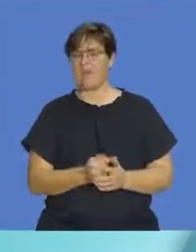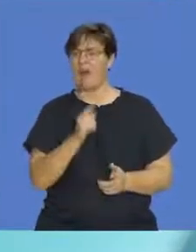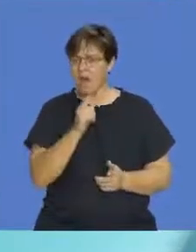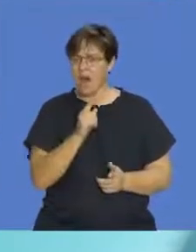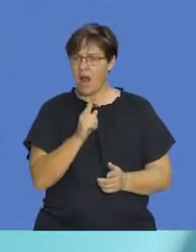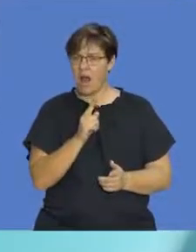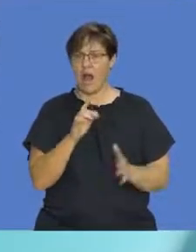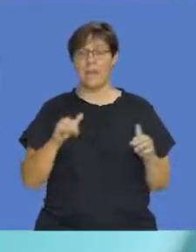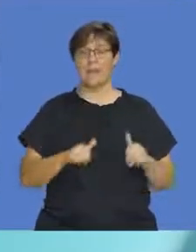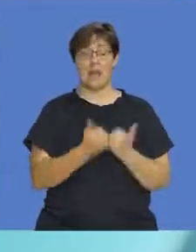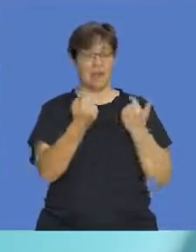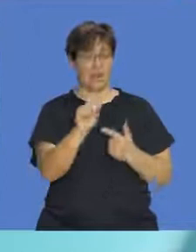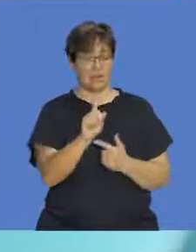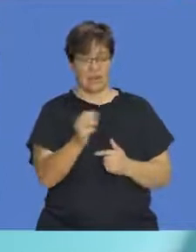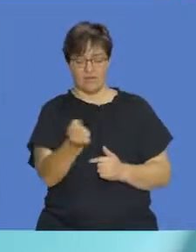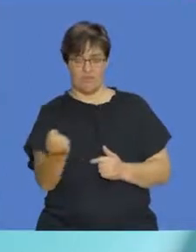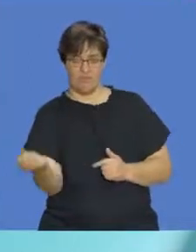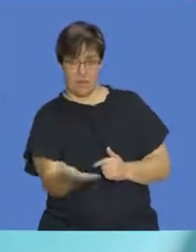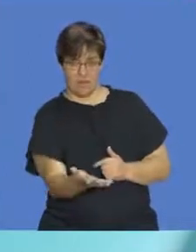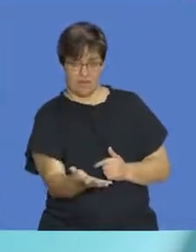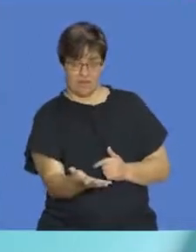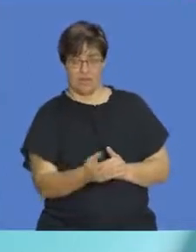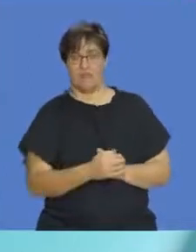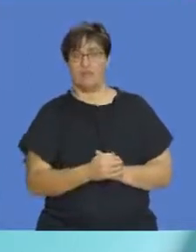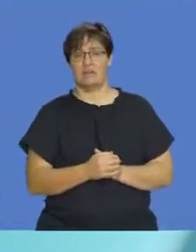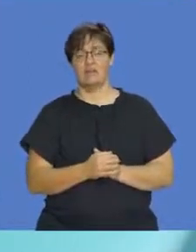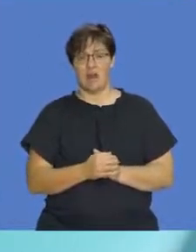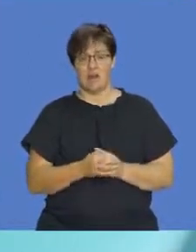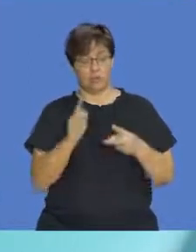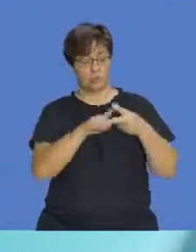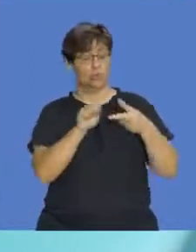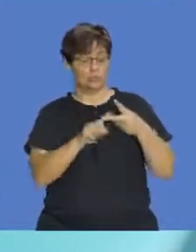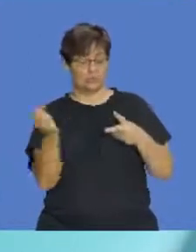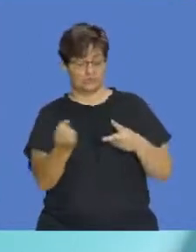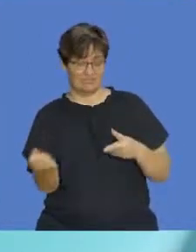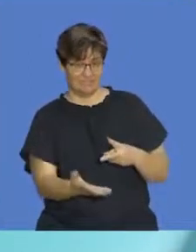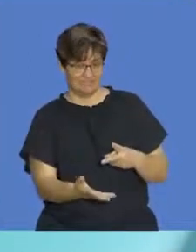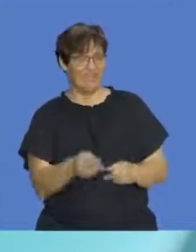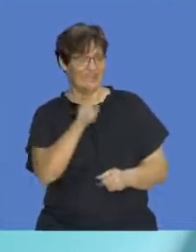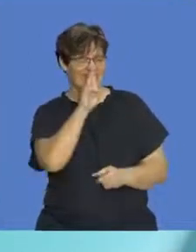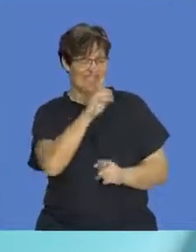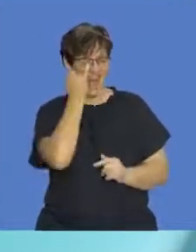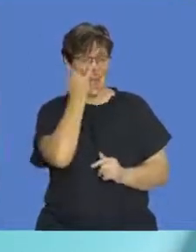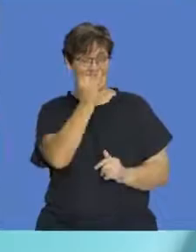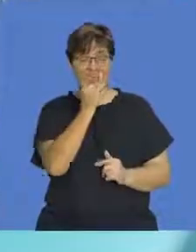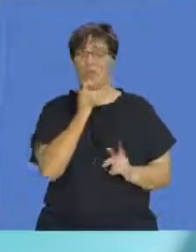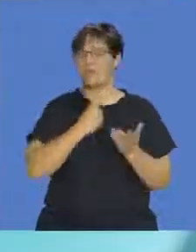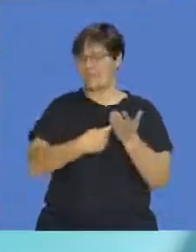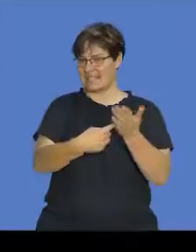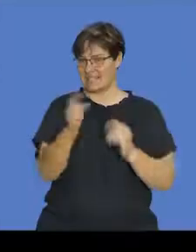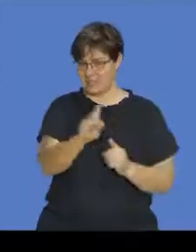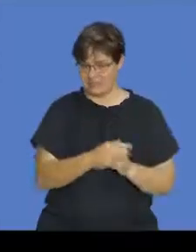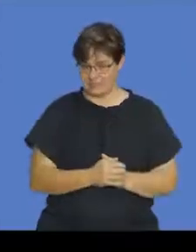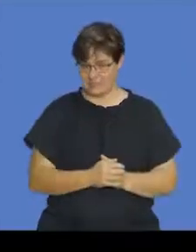particular game of rolling a dice. In fact, we're going to roll two dice, but let's get into the idea that we're talking about.